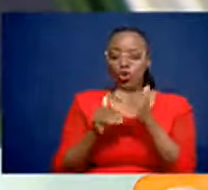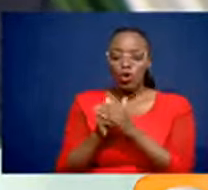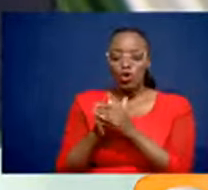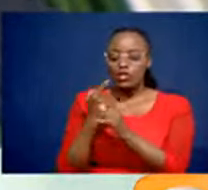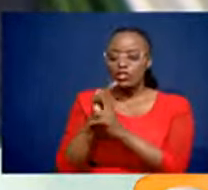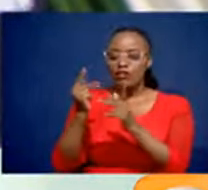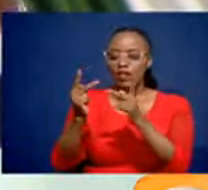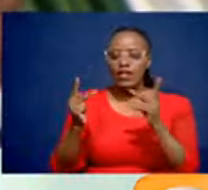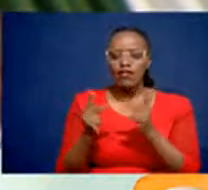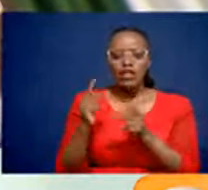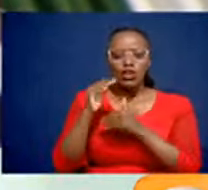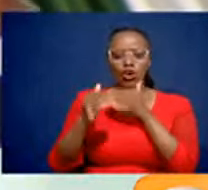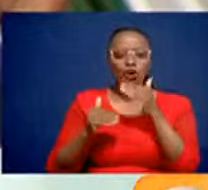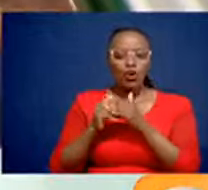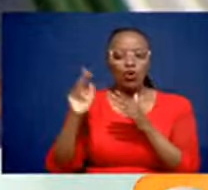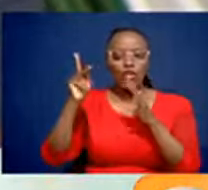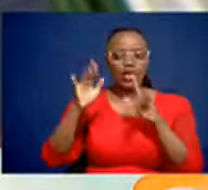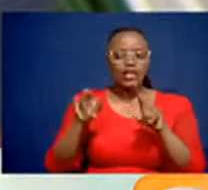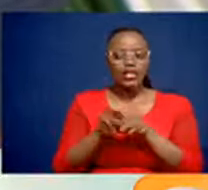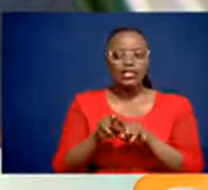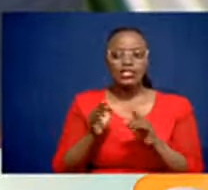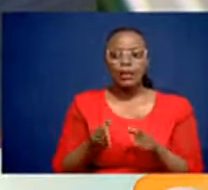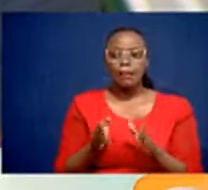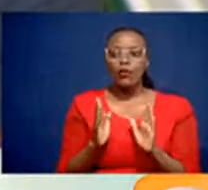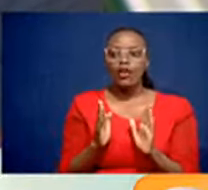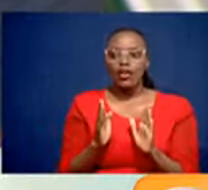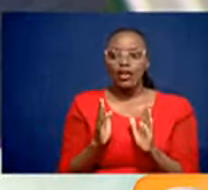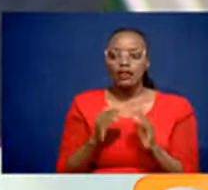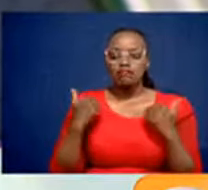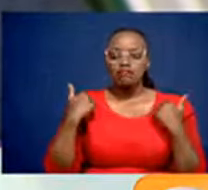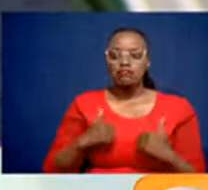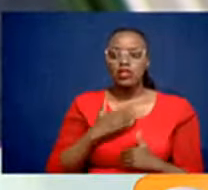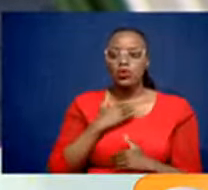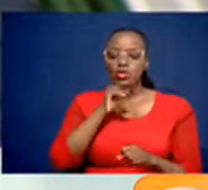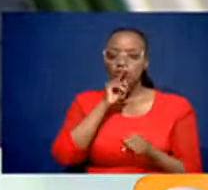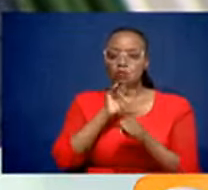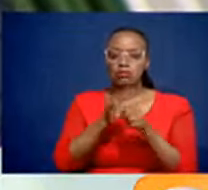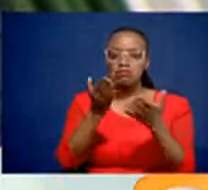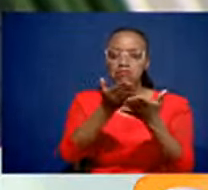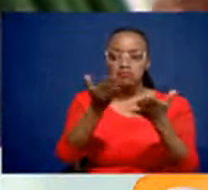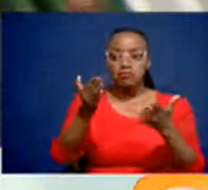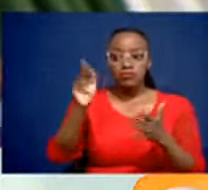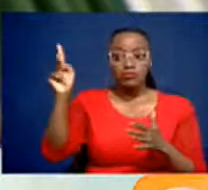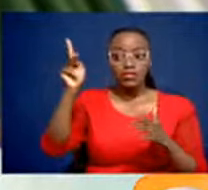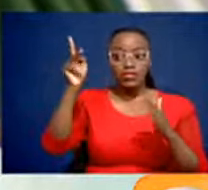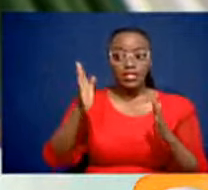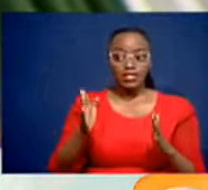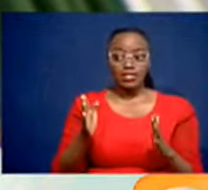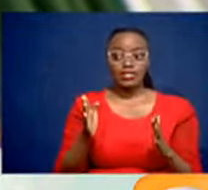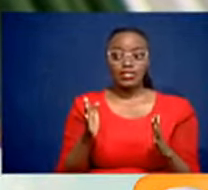and every Kenyan the same way. Mimi nataka niwahakikishie ndugu zangu wa Kenya.